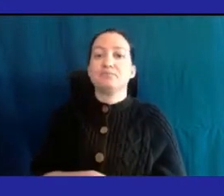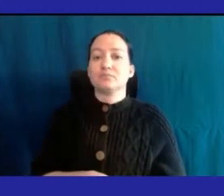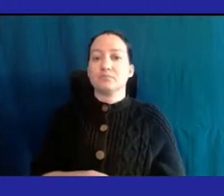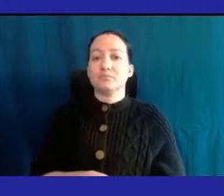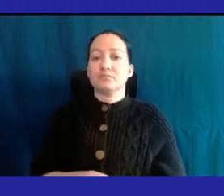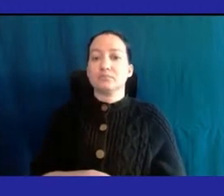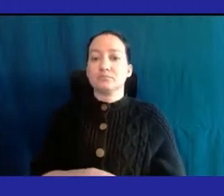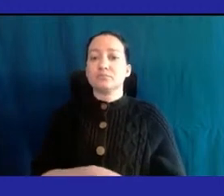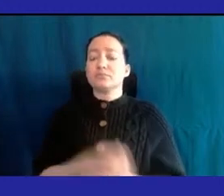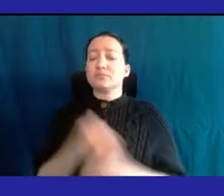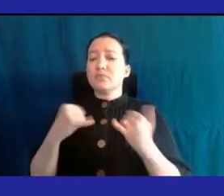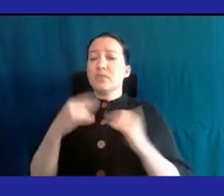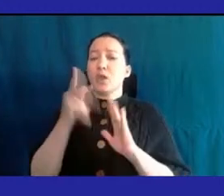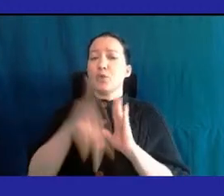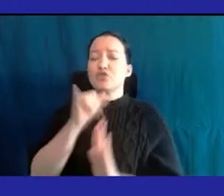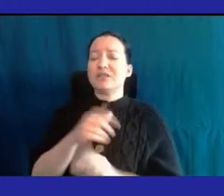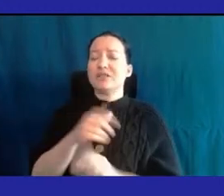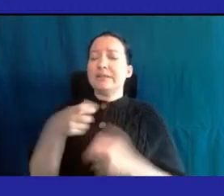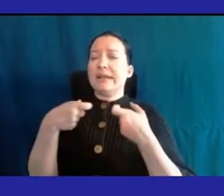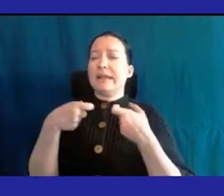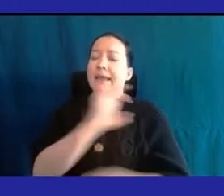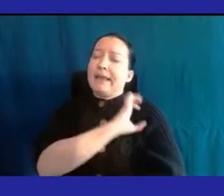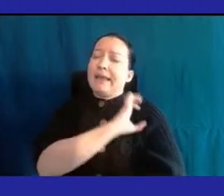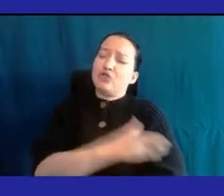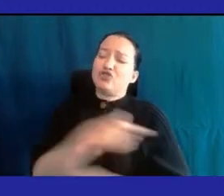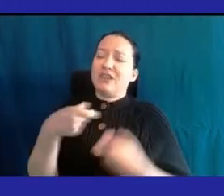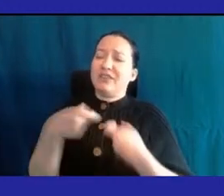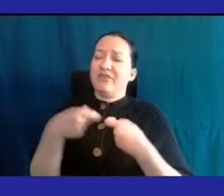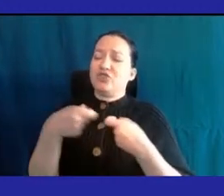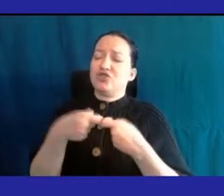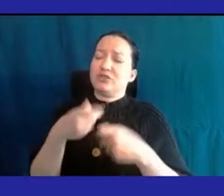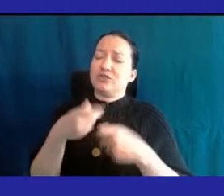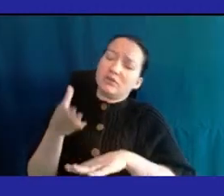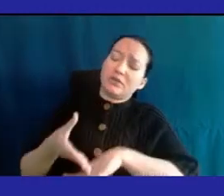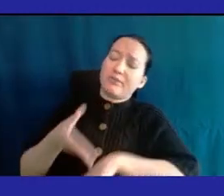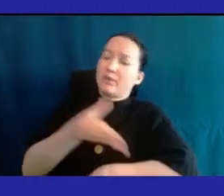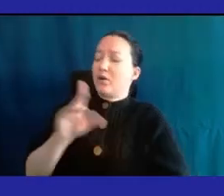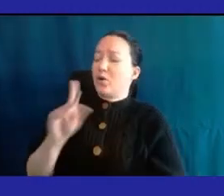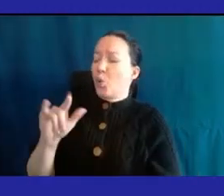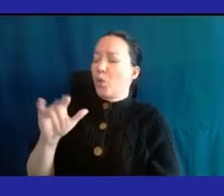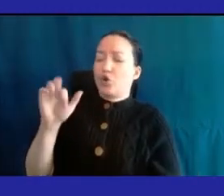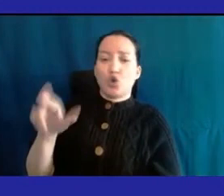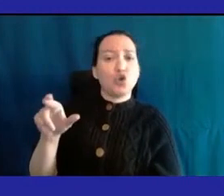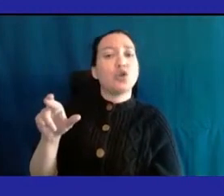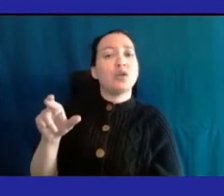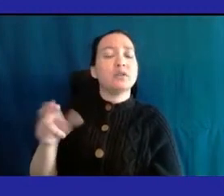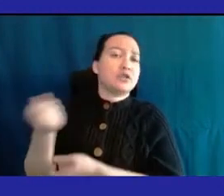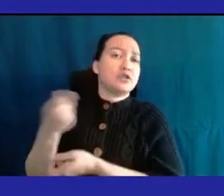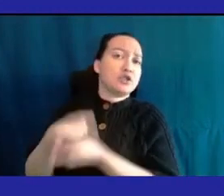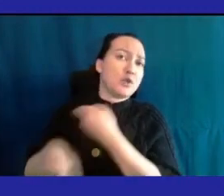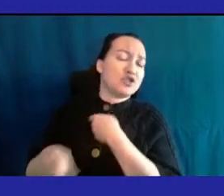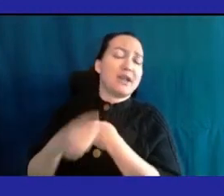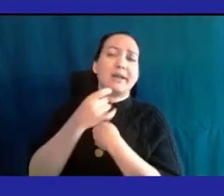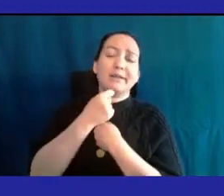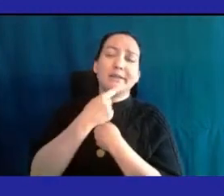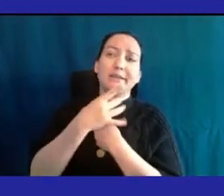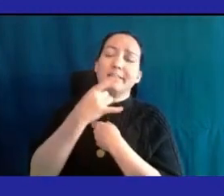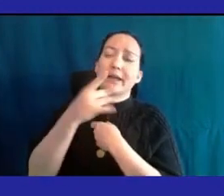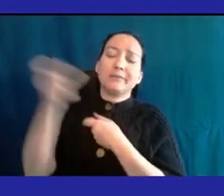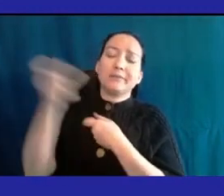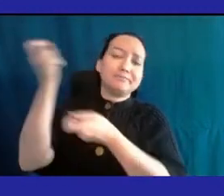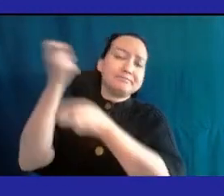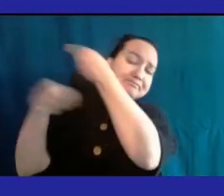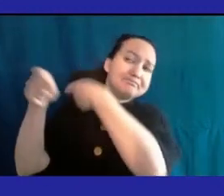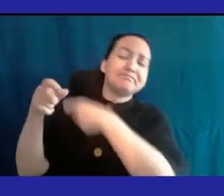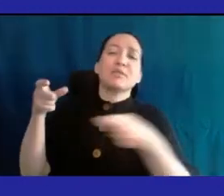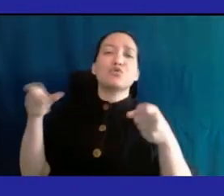this project is an energy efficiency upgrade at Kohler. Essentially, we're swapping out the light fixtures and controls within throughout